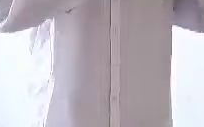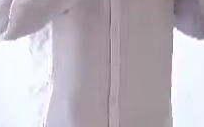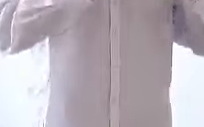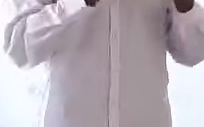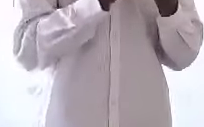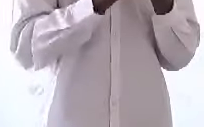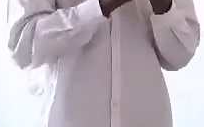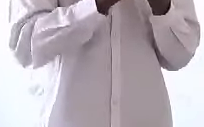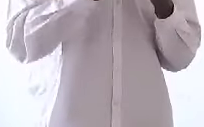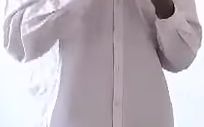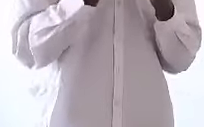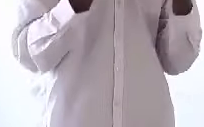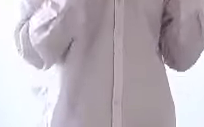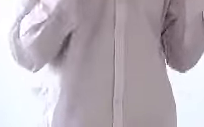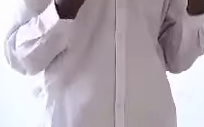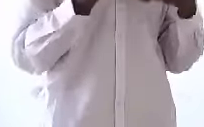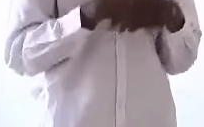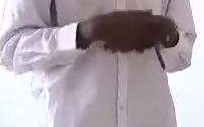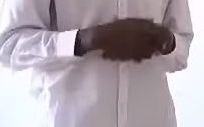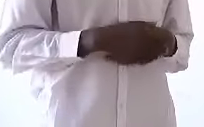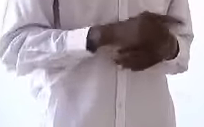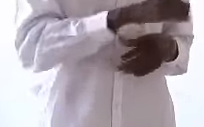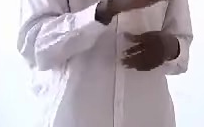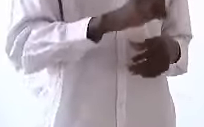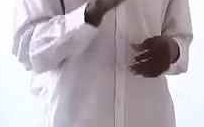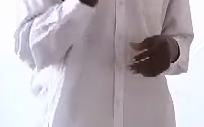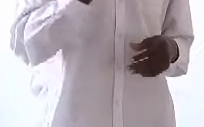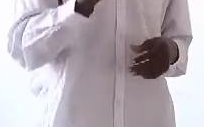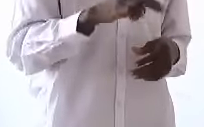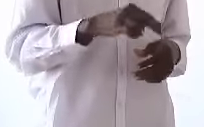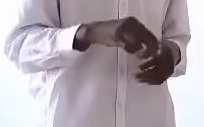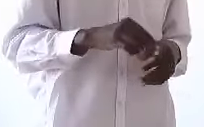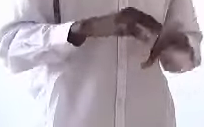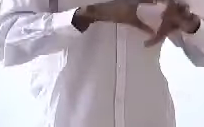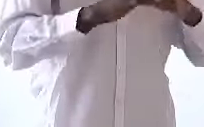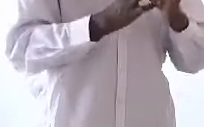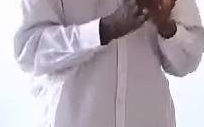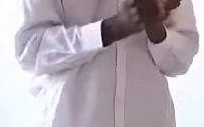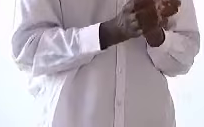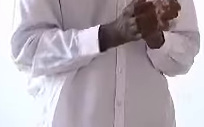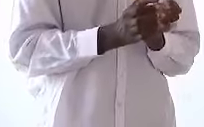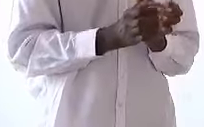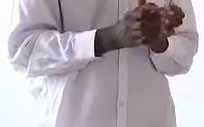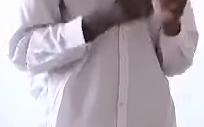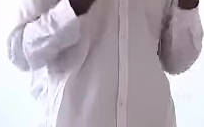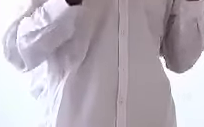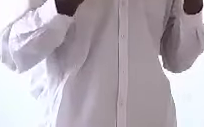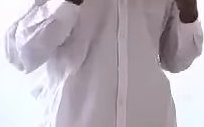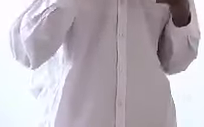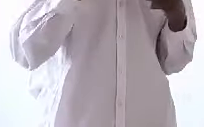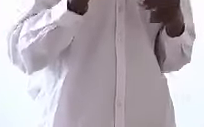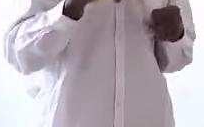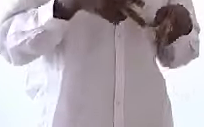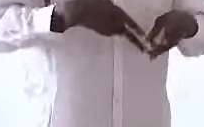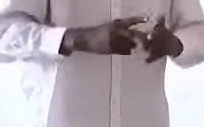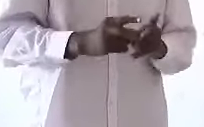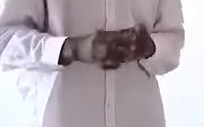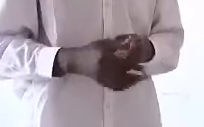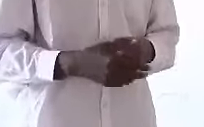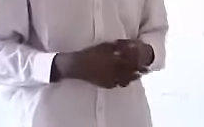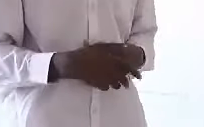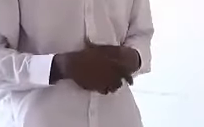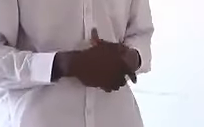nerves moves to all parts of the body, and these nerves, they form what you call